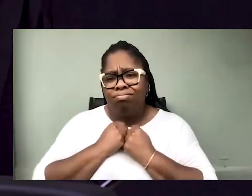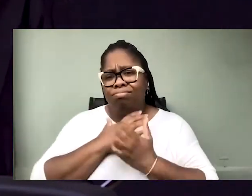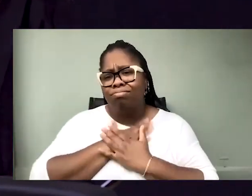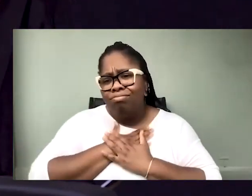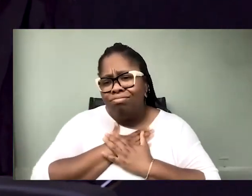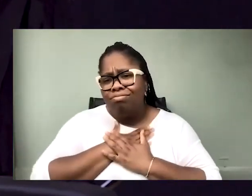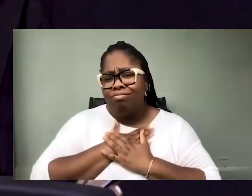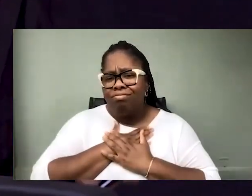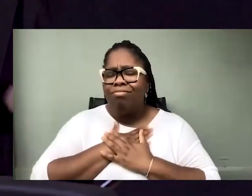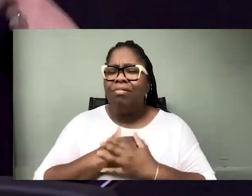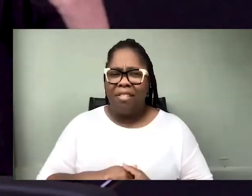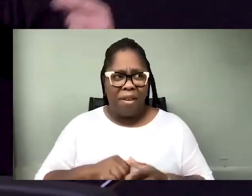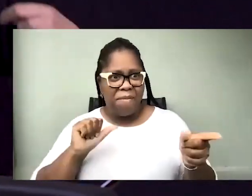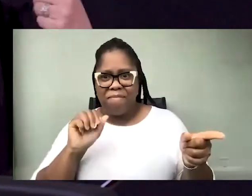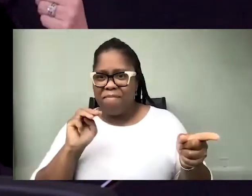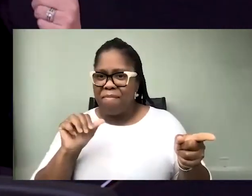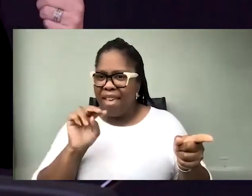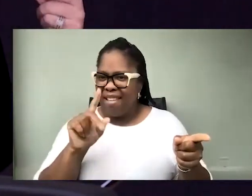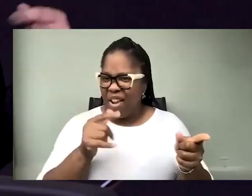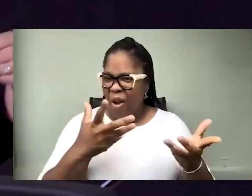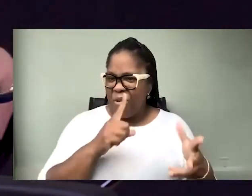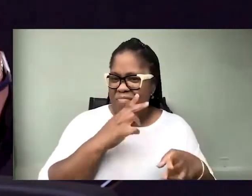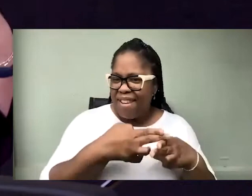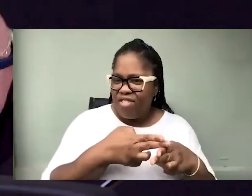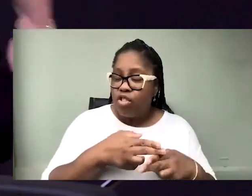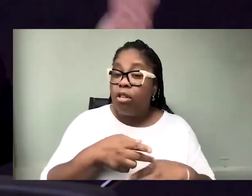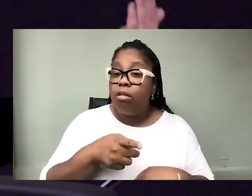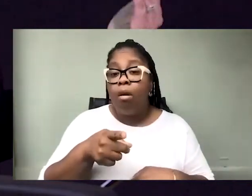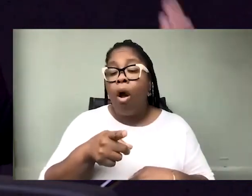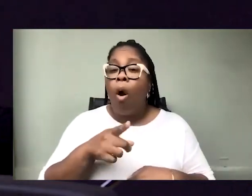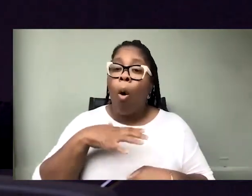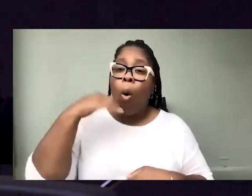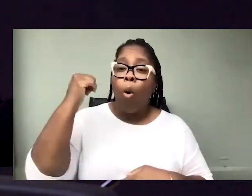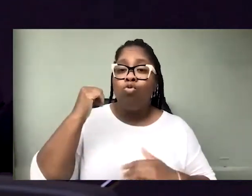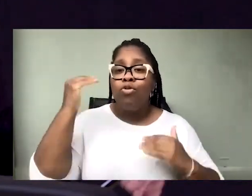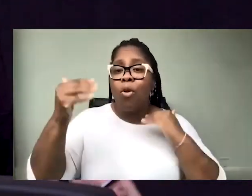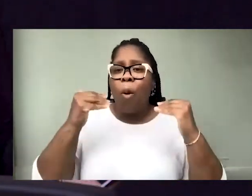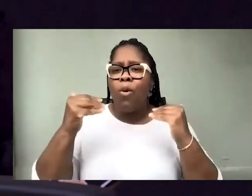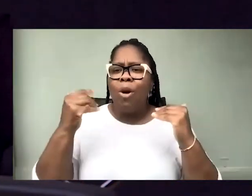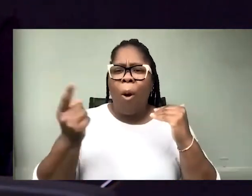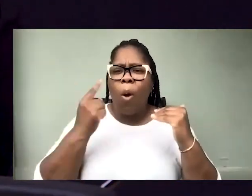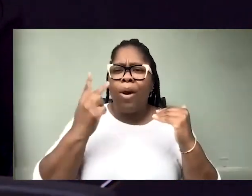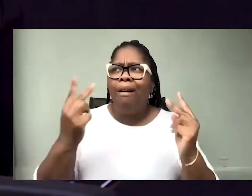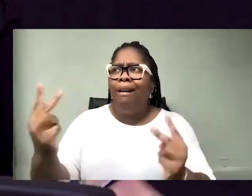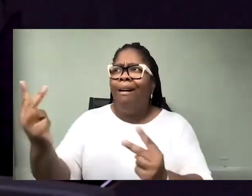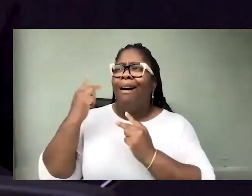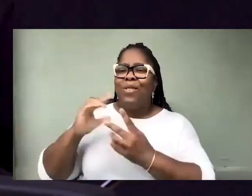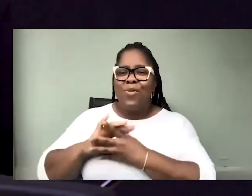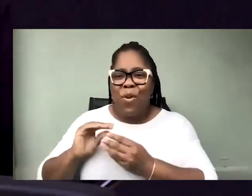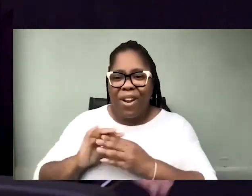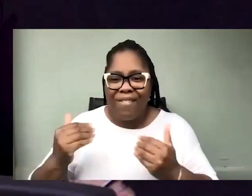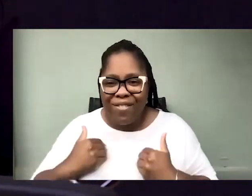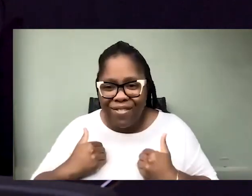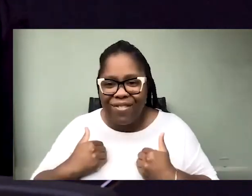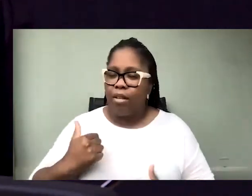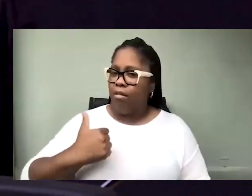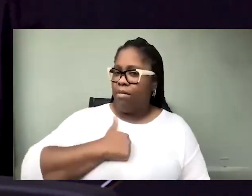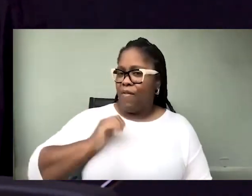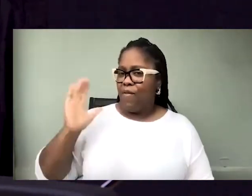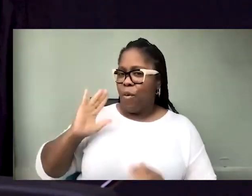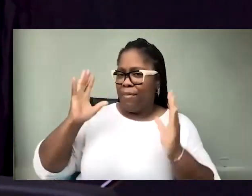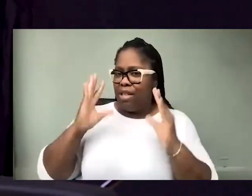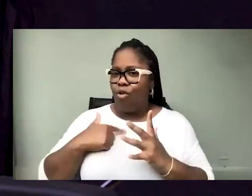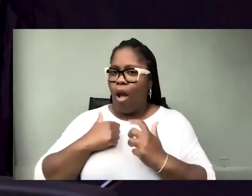As Amanda mentioned, I think as you start talking about older adults, we have some sort of story. And being a former teacher, I love to